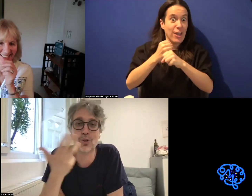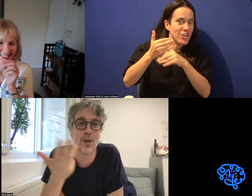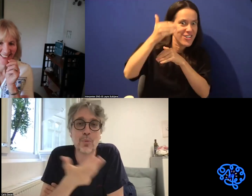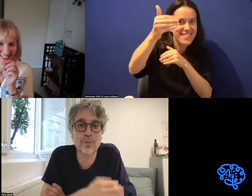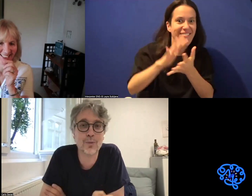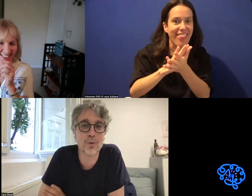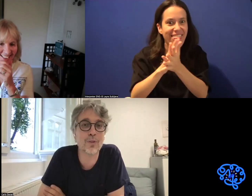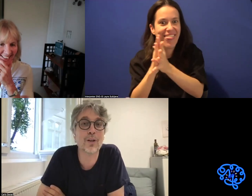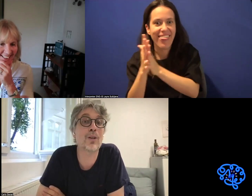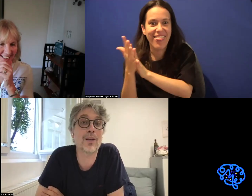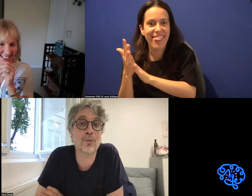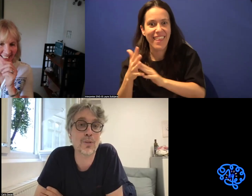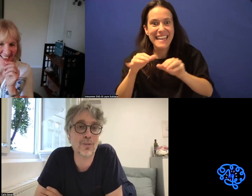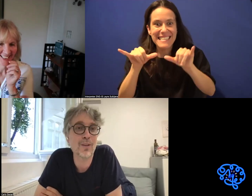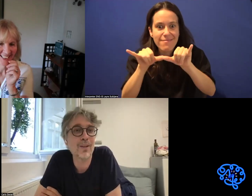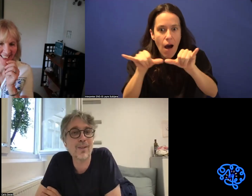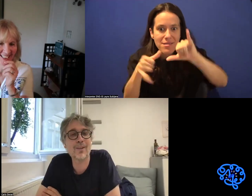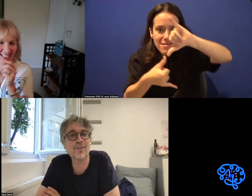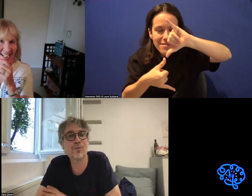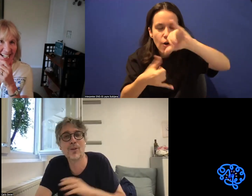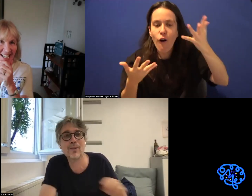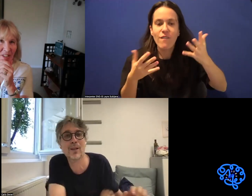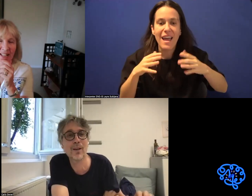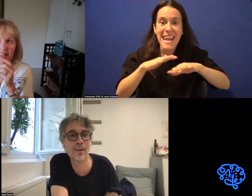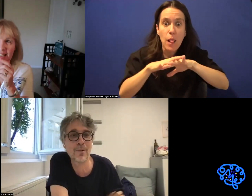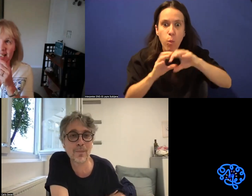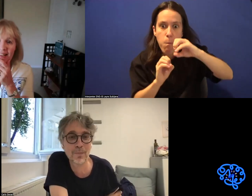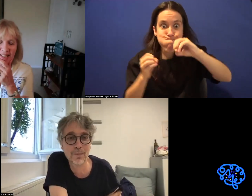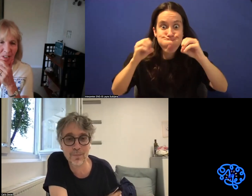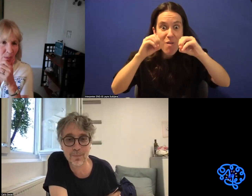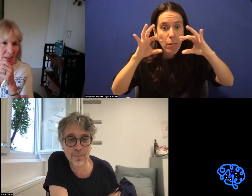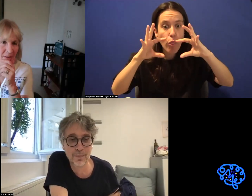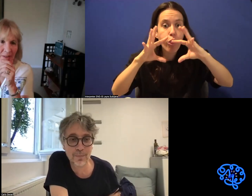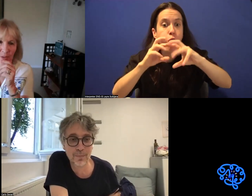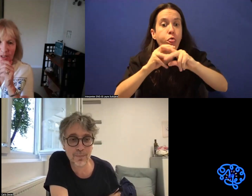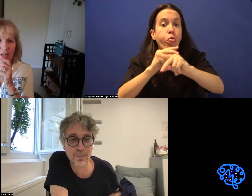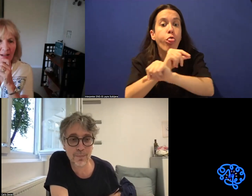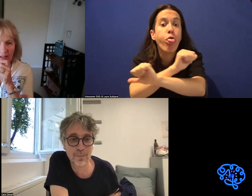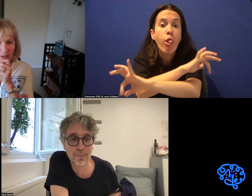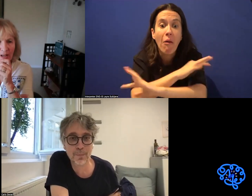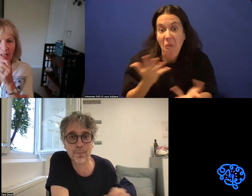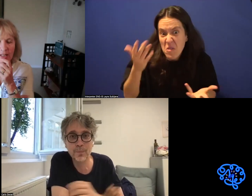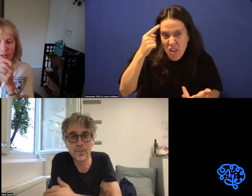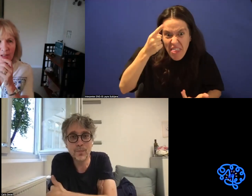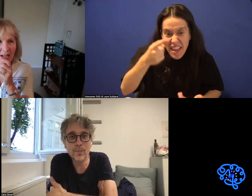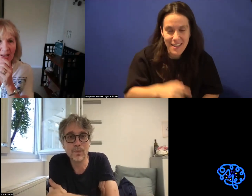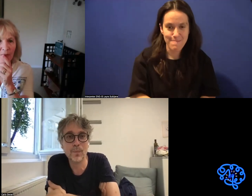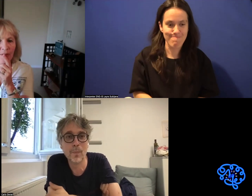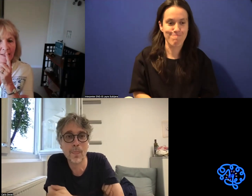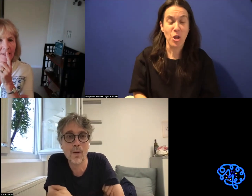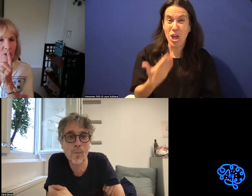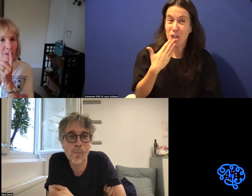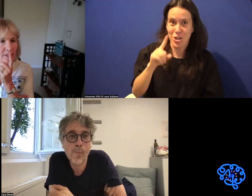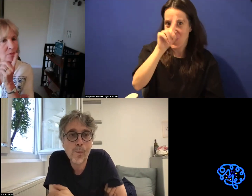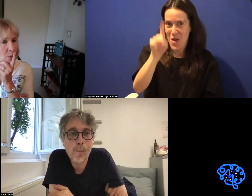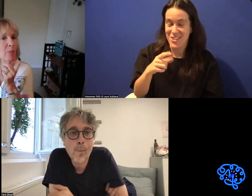size and the shape of iconic networks for So ASL? that's a great question. I don't have an answer for that. I have